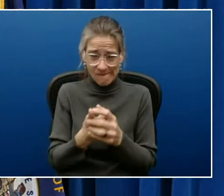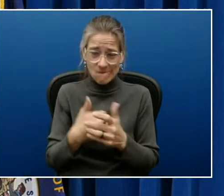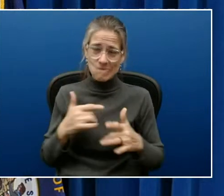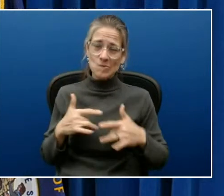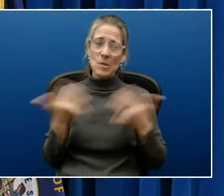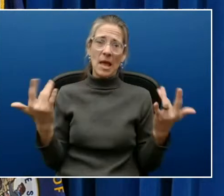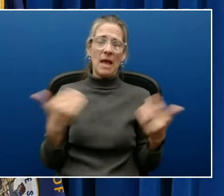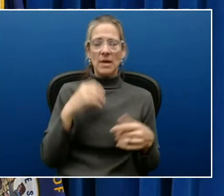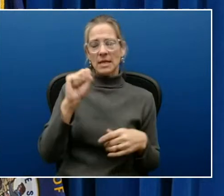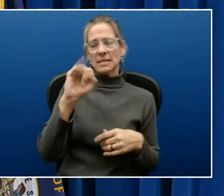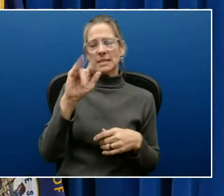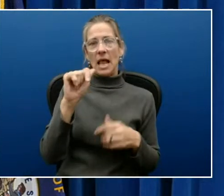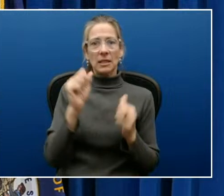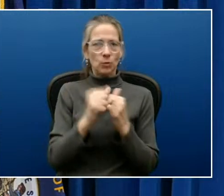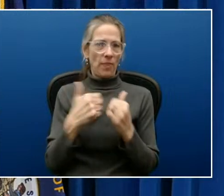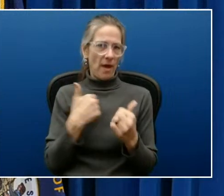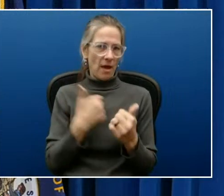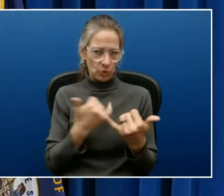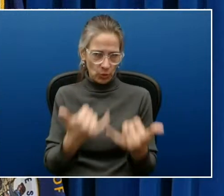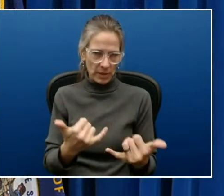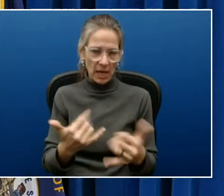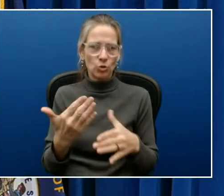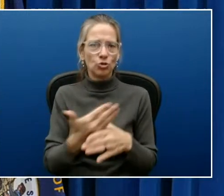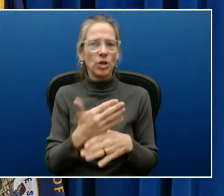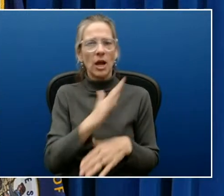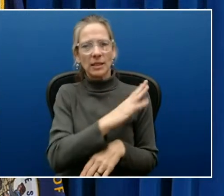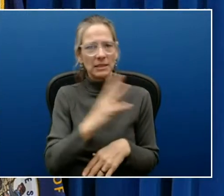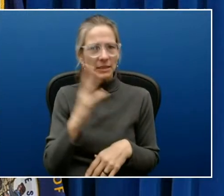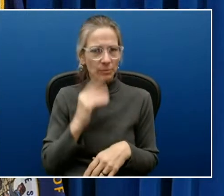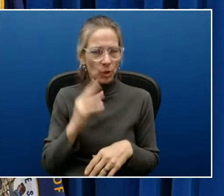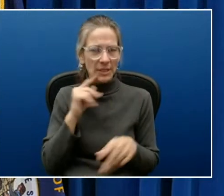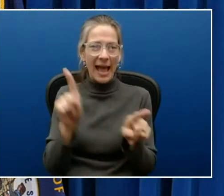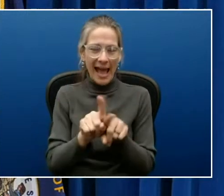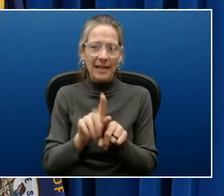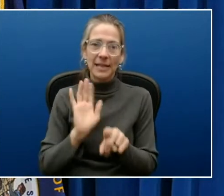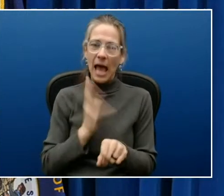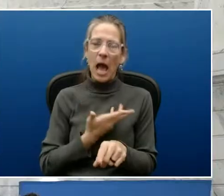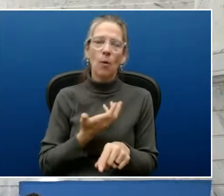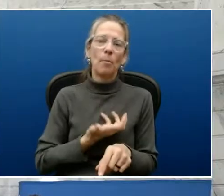with us today to share his experiences as our Poet Laureate.